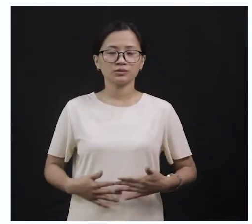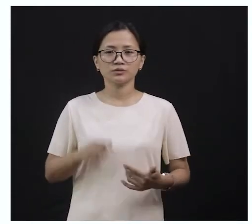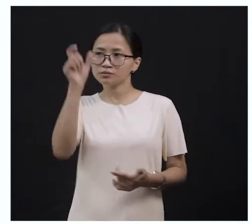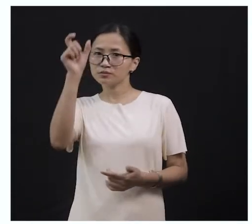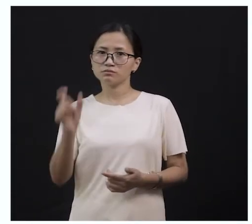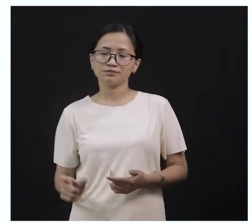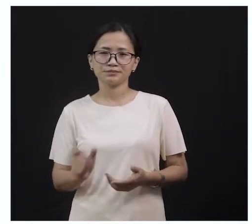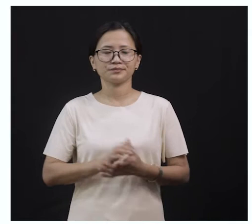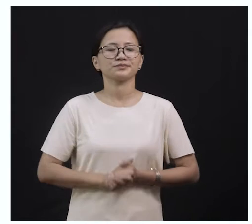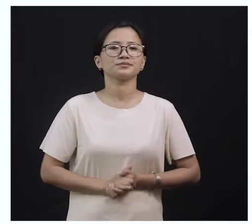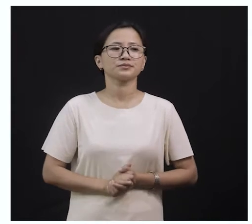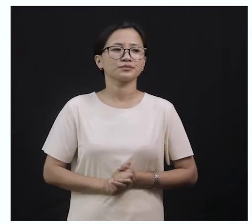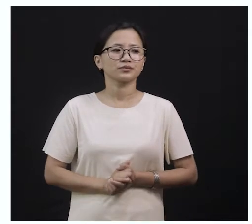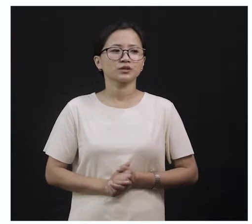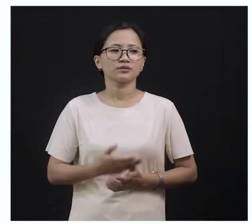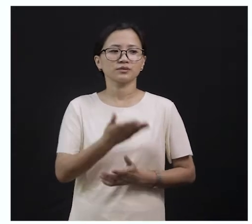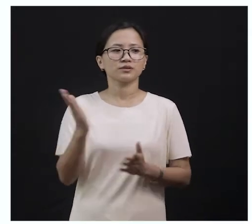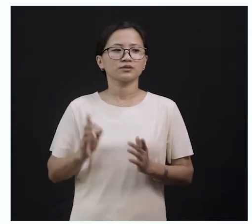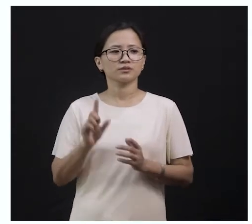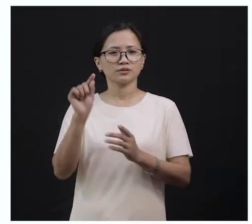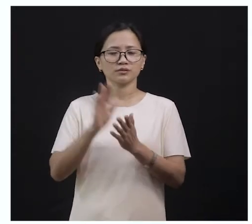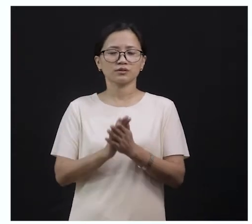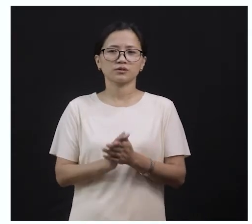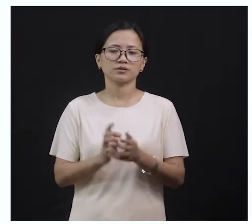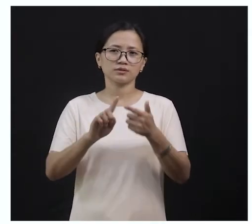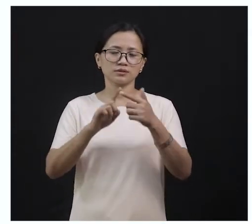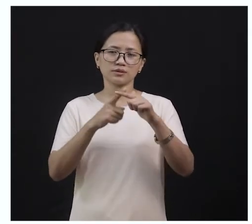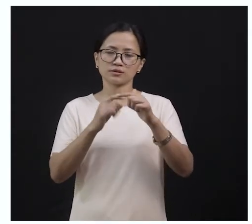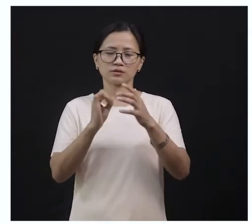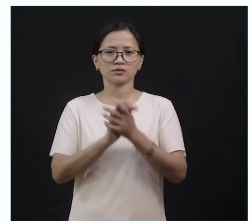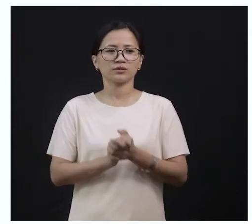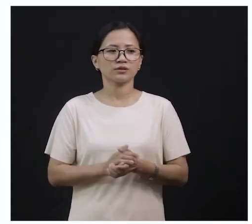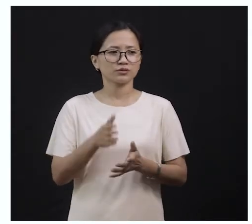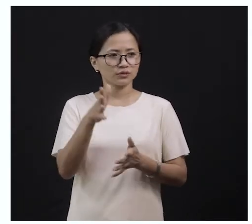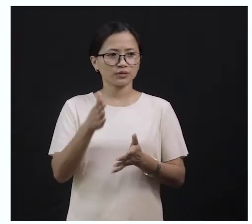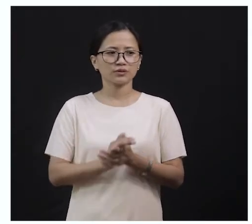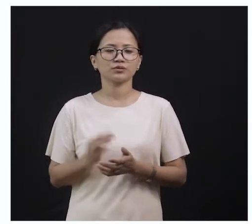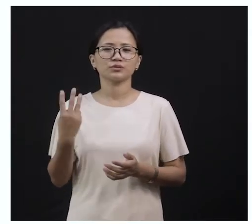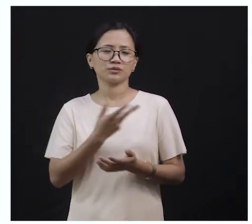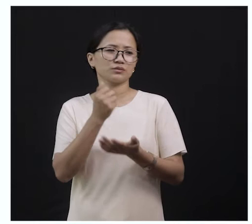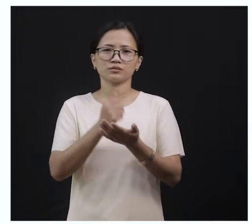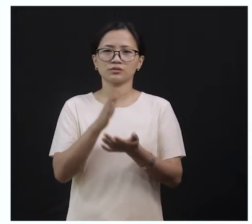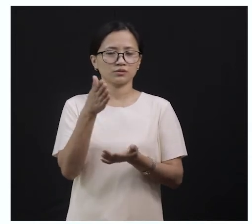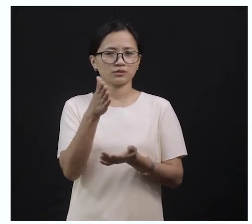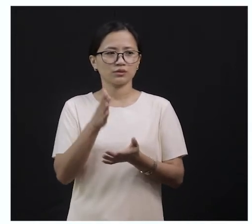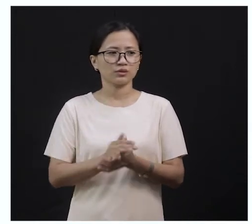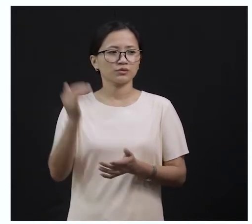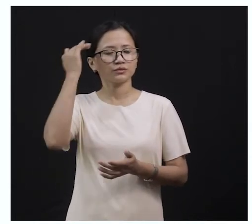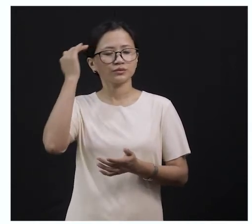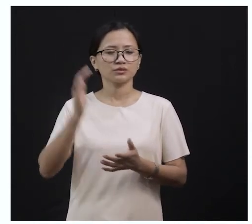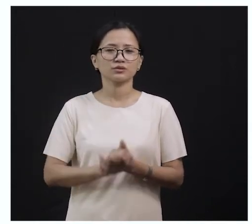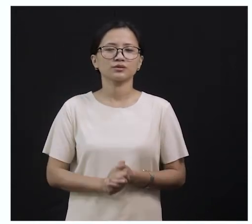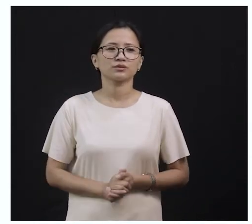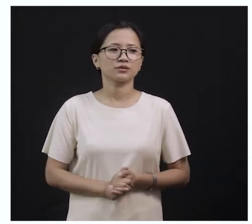live just like we have the right to live. So, if they did not exist, we would not know its beauty, right?